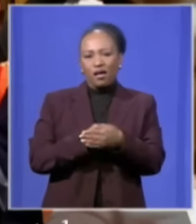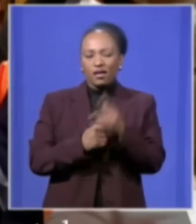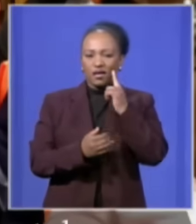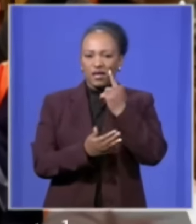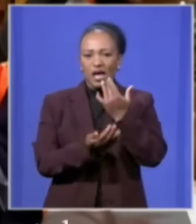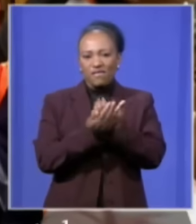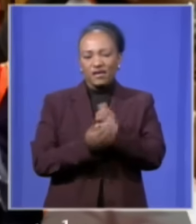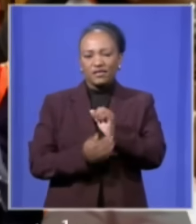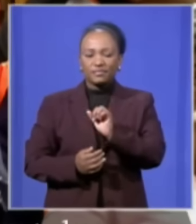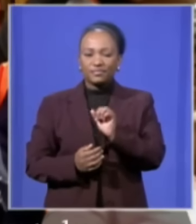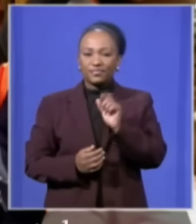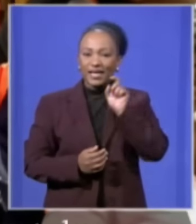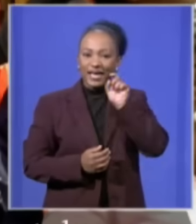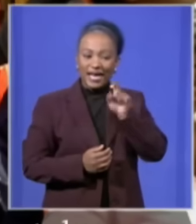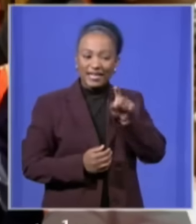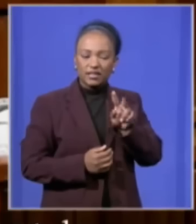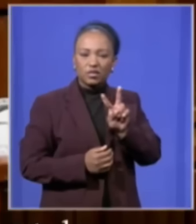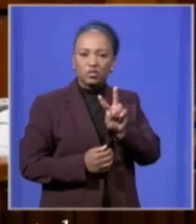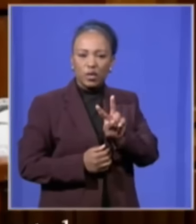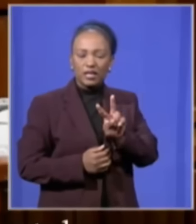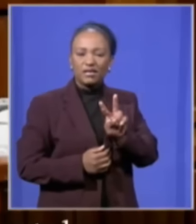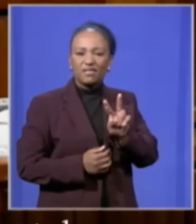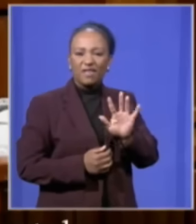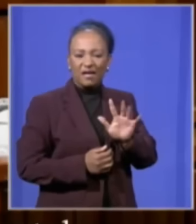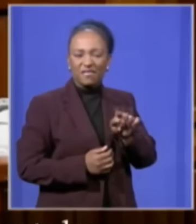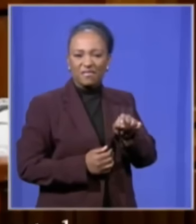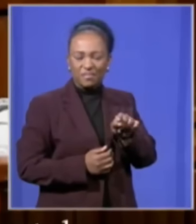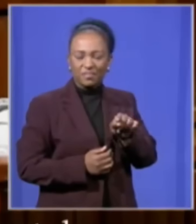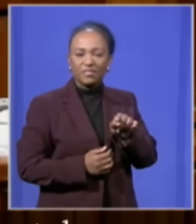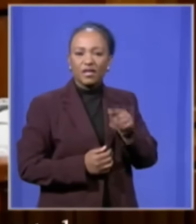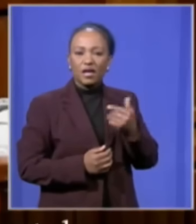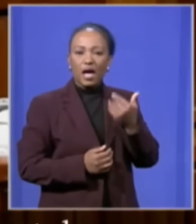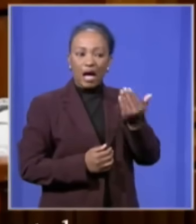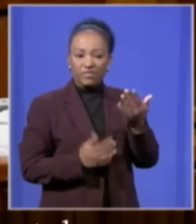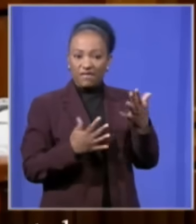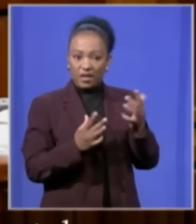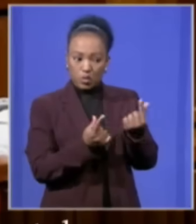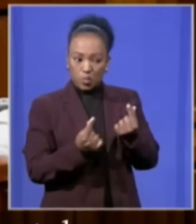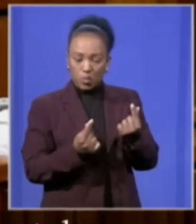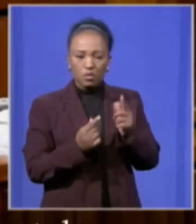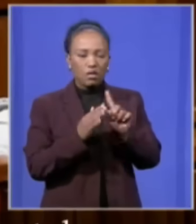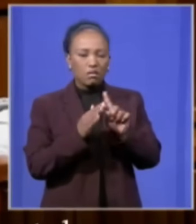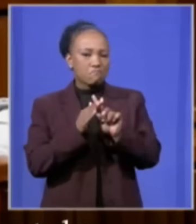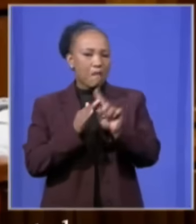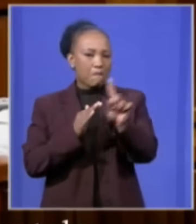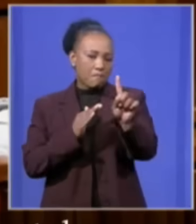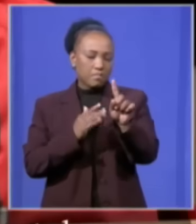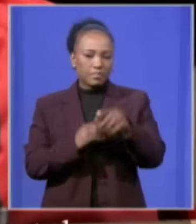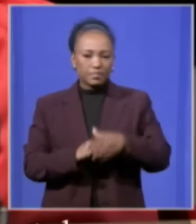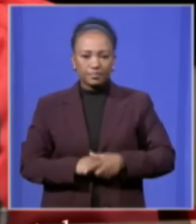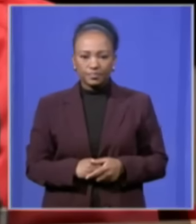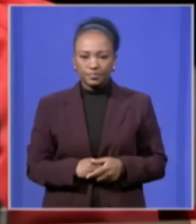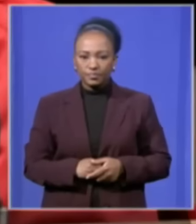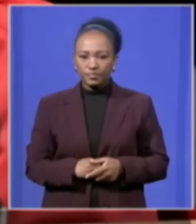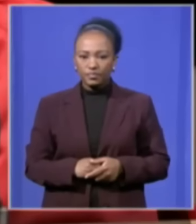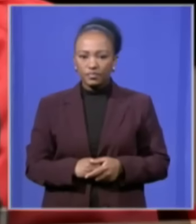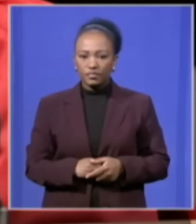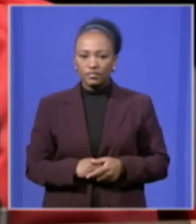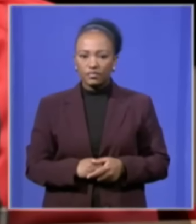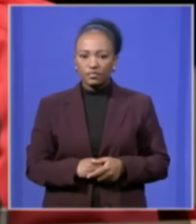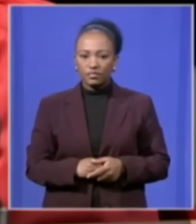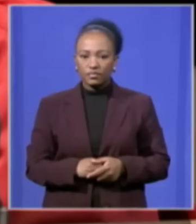mengwage e 25 o dumetše gore o ile a tloga lefelong la polao morago ga go dira diphišamare tšeo. Accordingly, you are